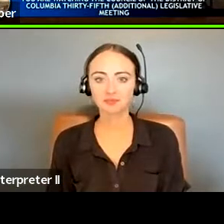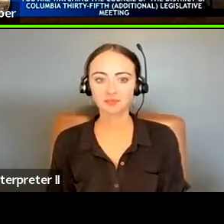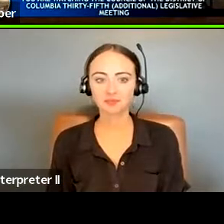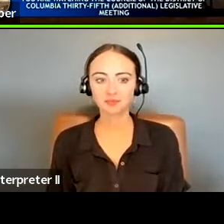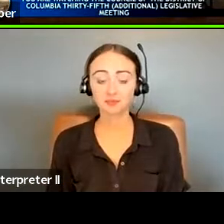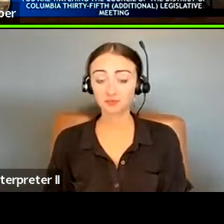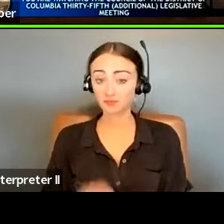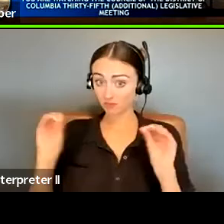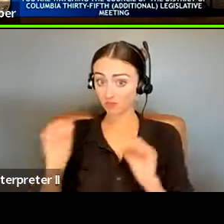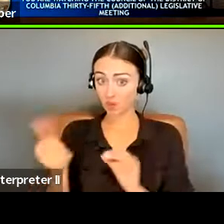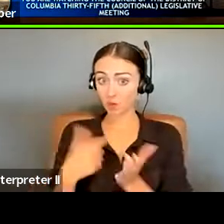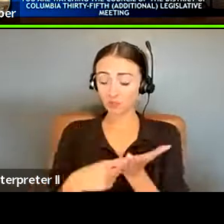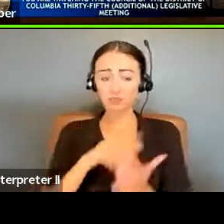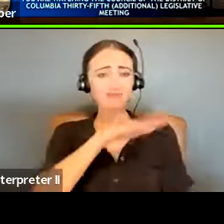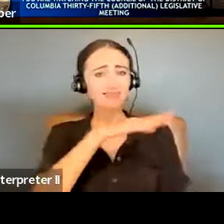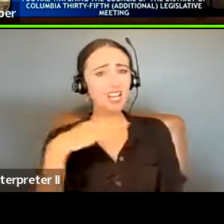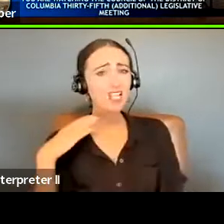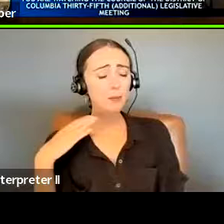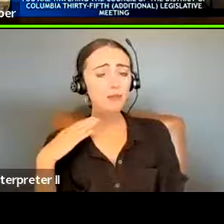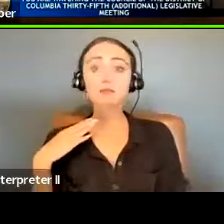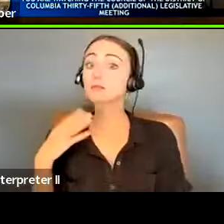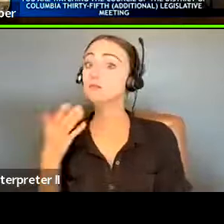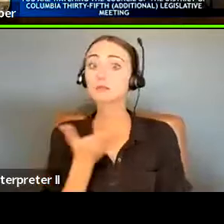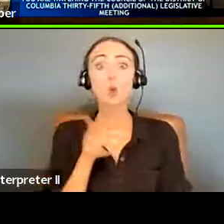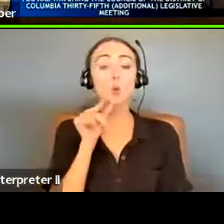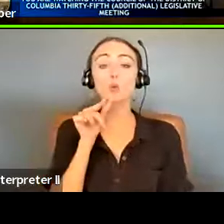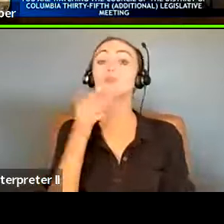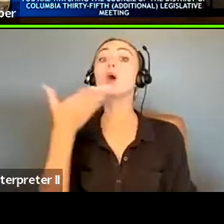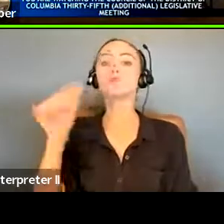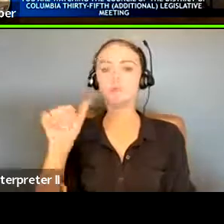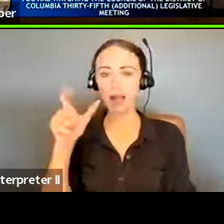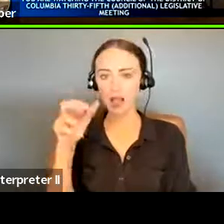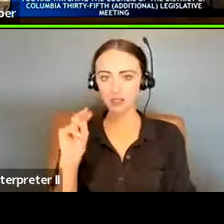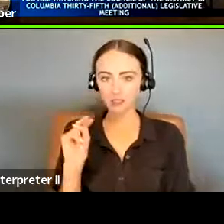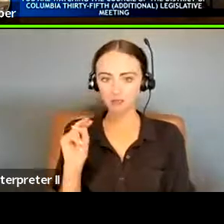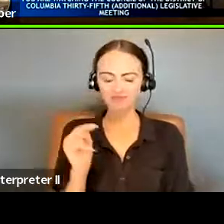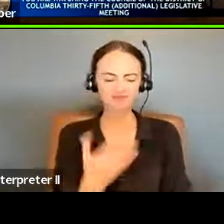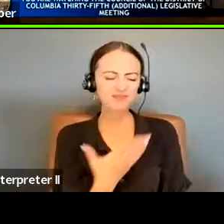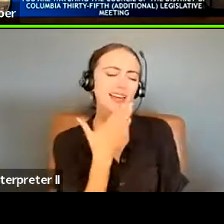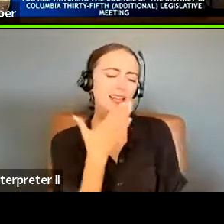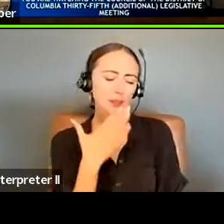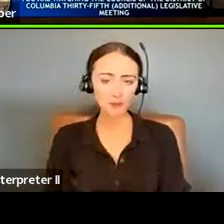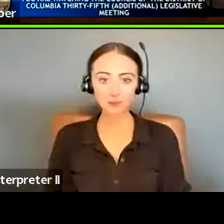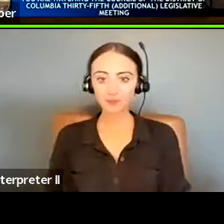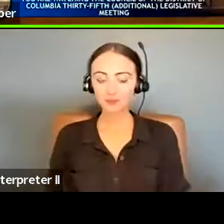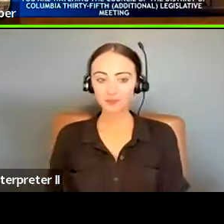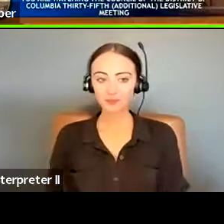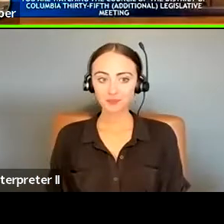If there's no further Mr. Chairman. discussion, who's asking to be recognized? Mr. Allen? Thanks, Mr. Chairman.